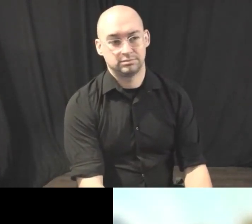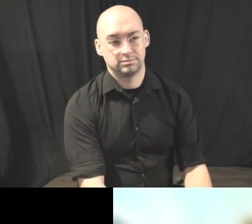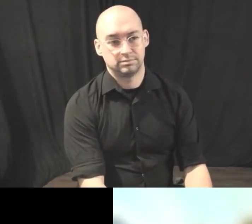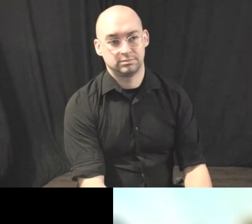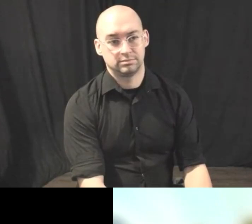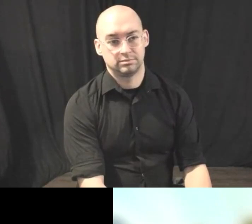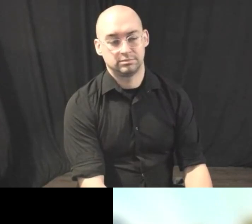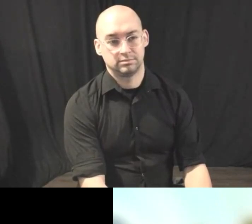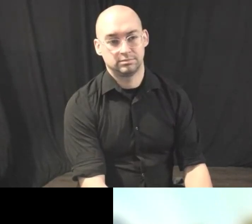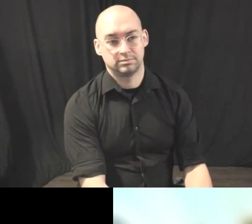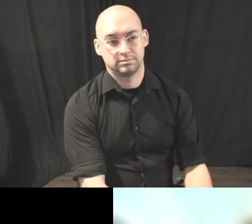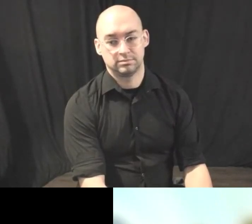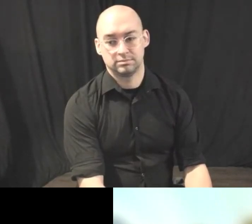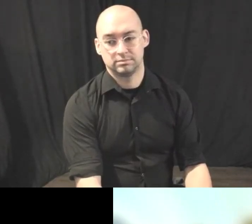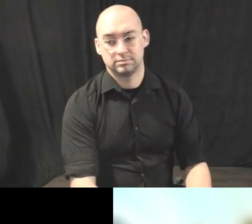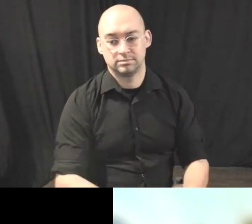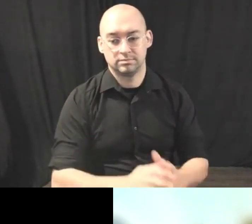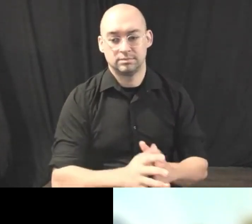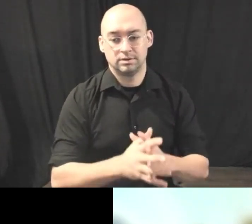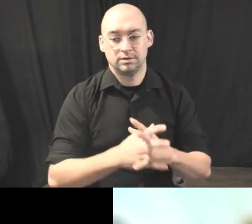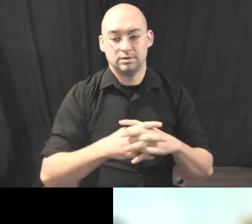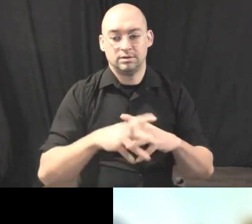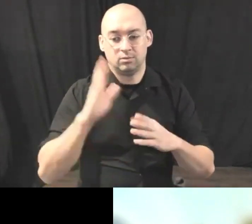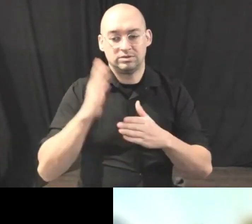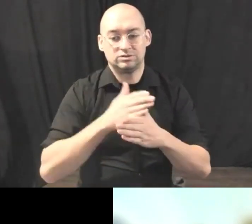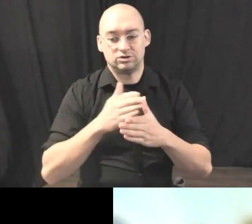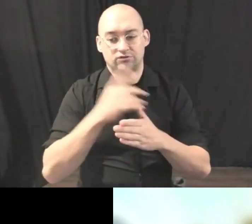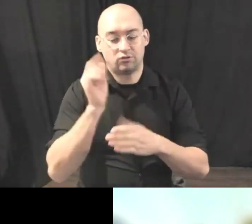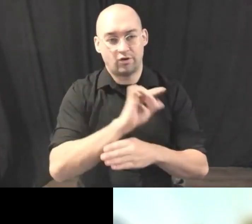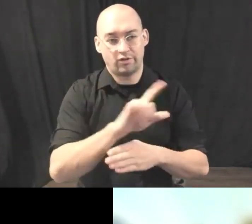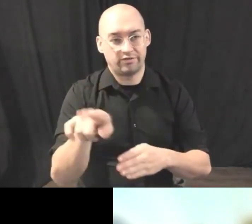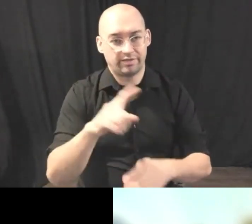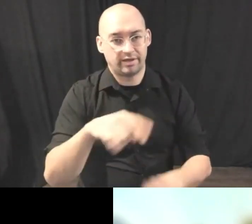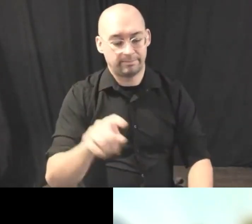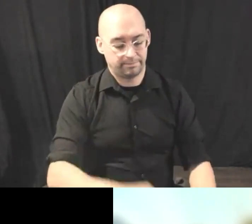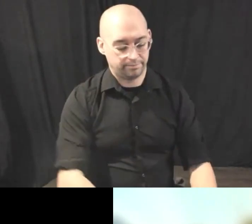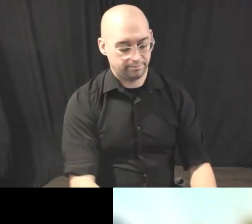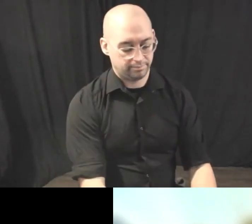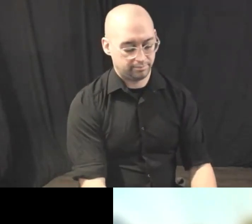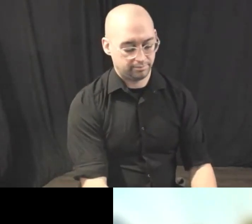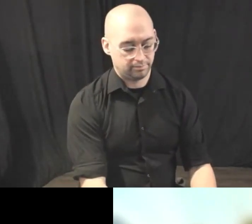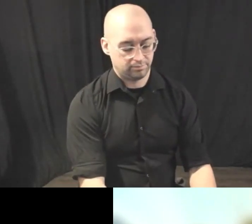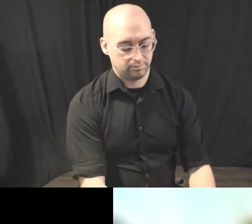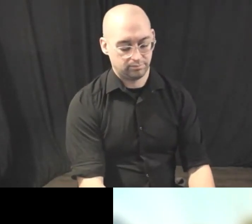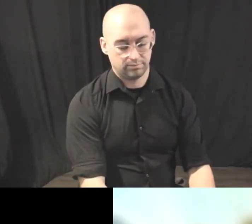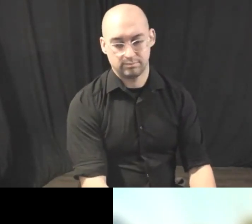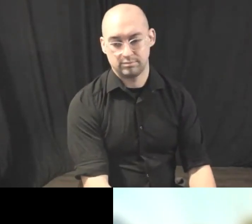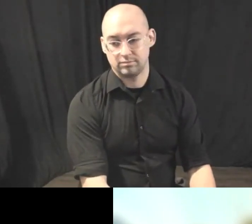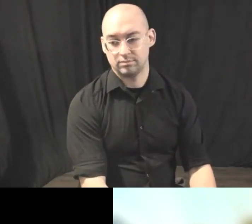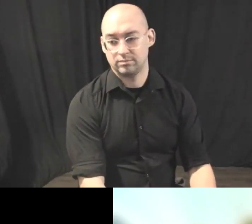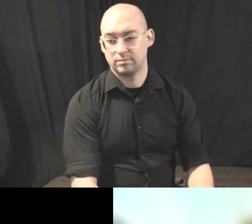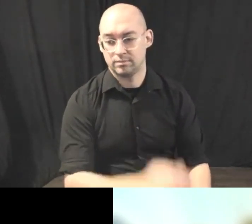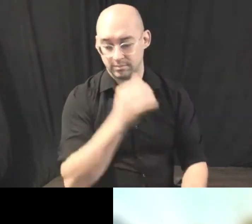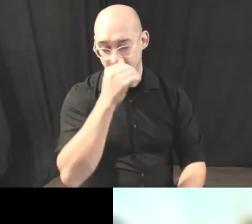work. So we'll be sharing out to all of them your comments. Secretary, thank you for joining for the entire time. I'd like to